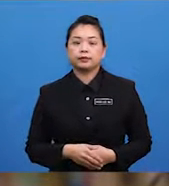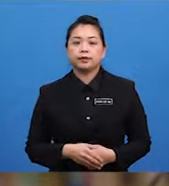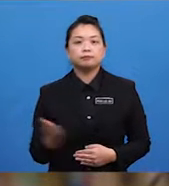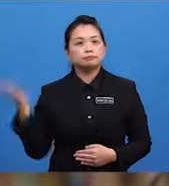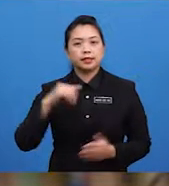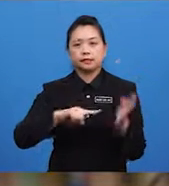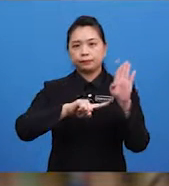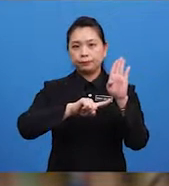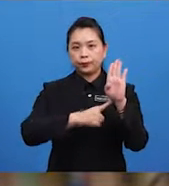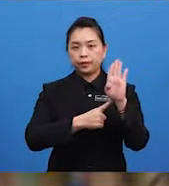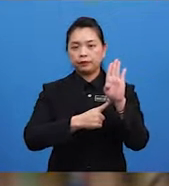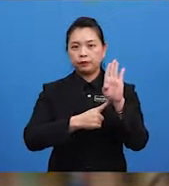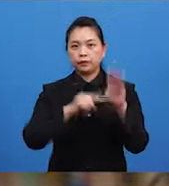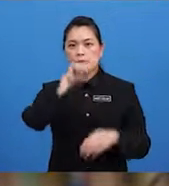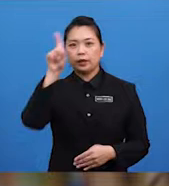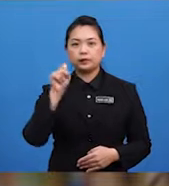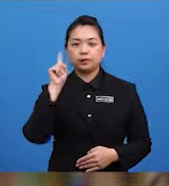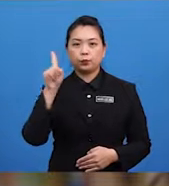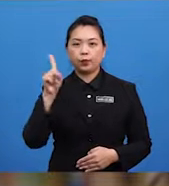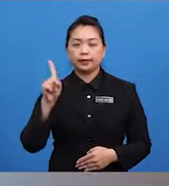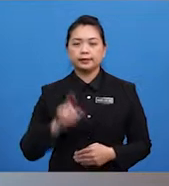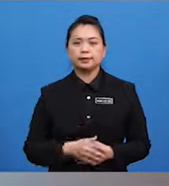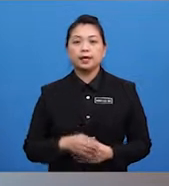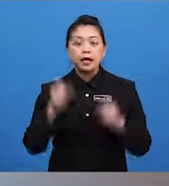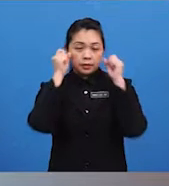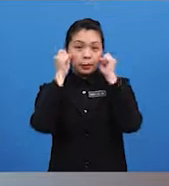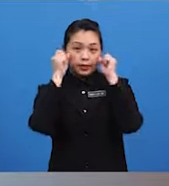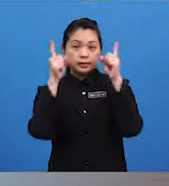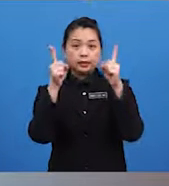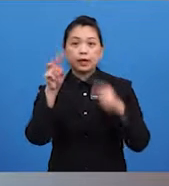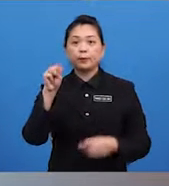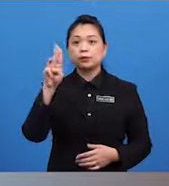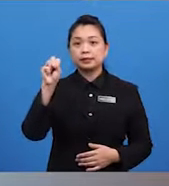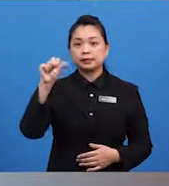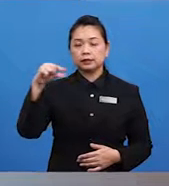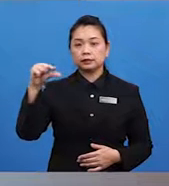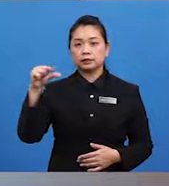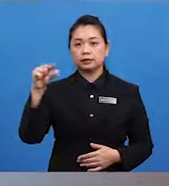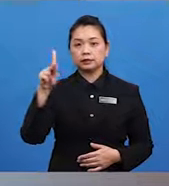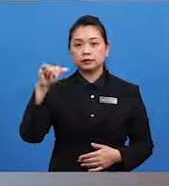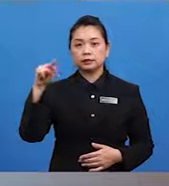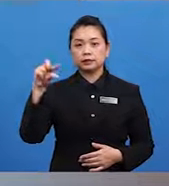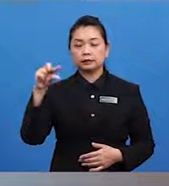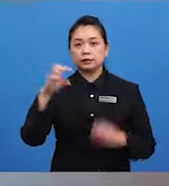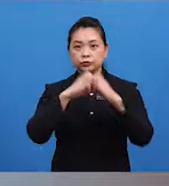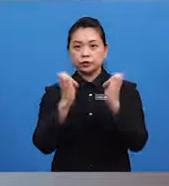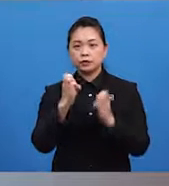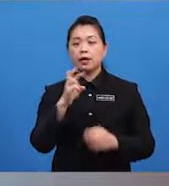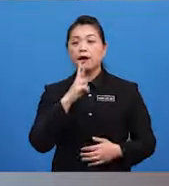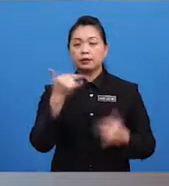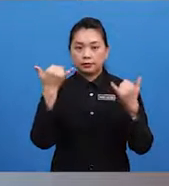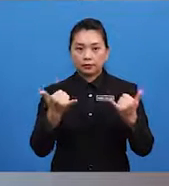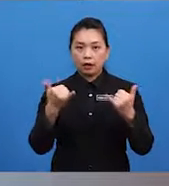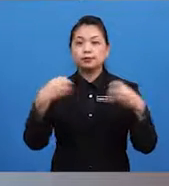Let's begin with question 1. Surprisingly, Musang King durians are now on sale in the